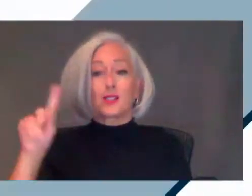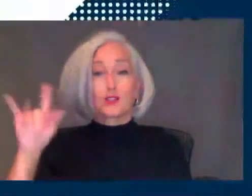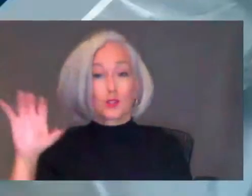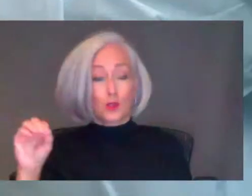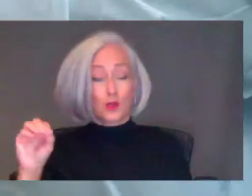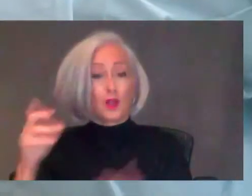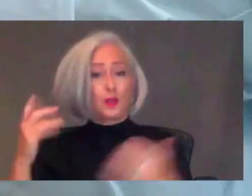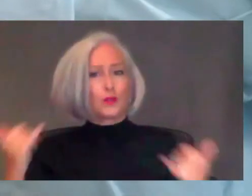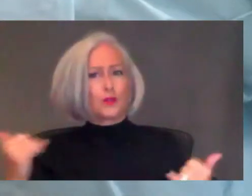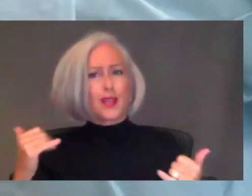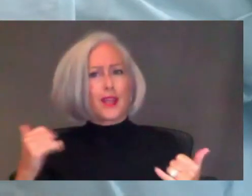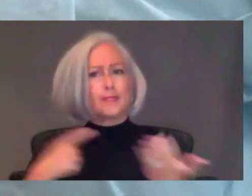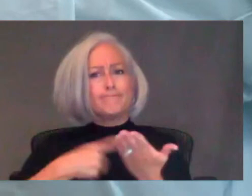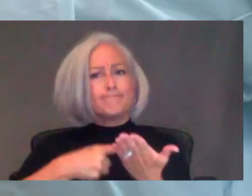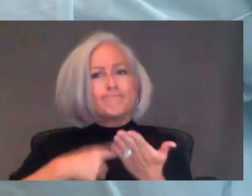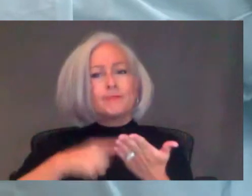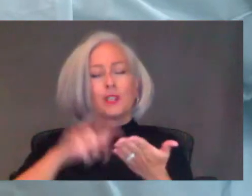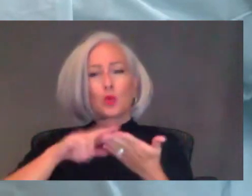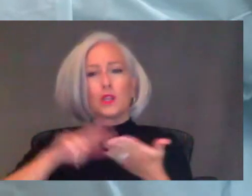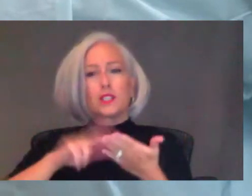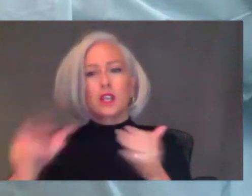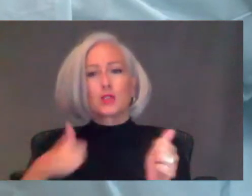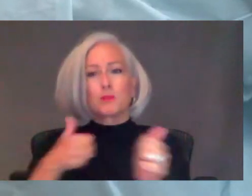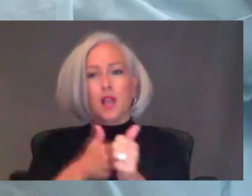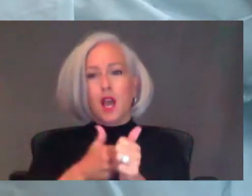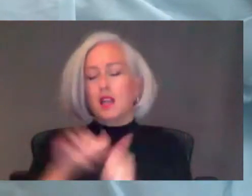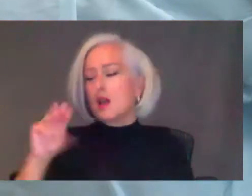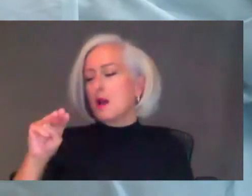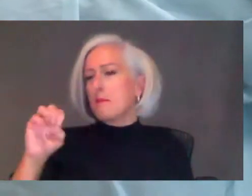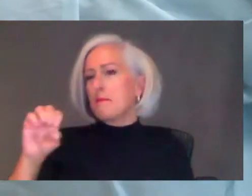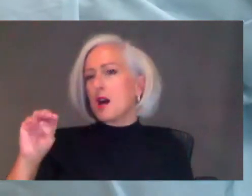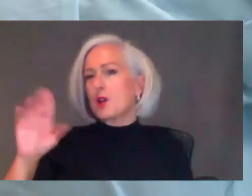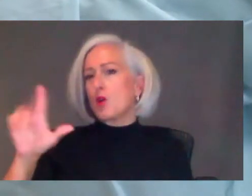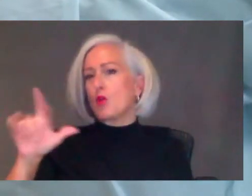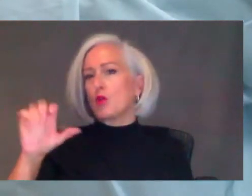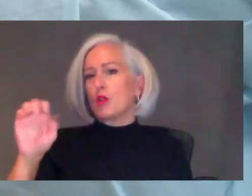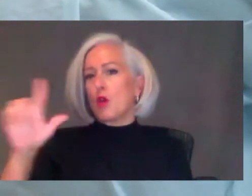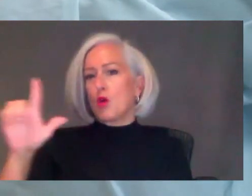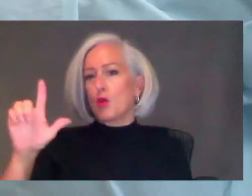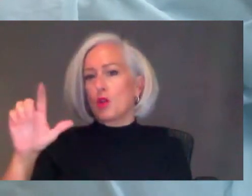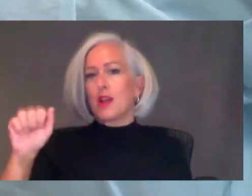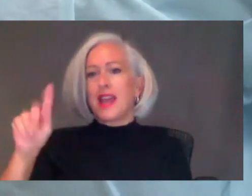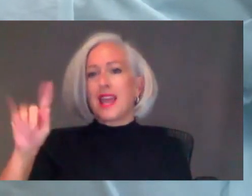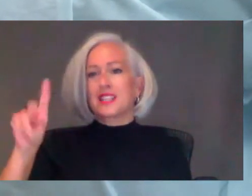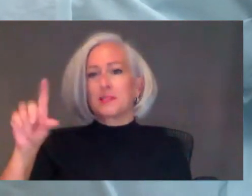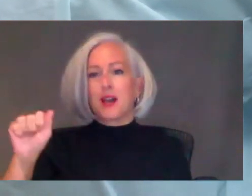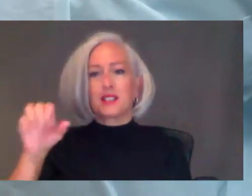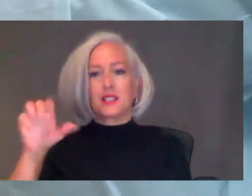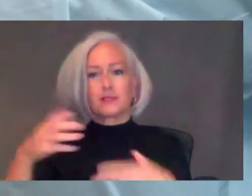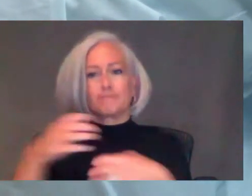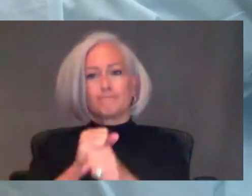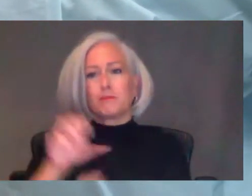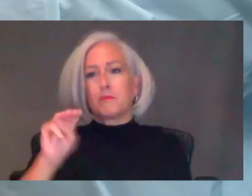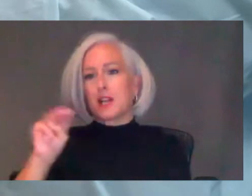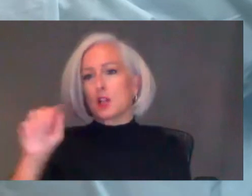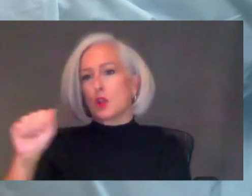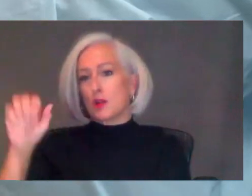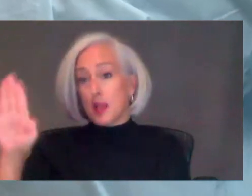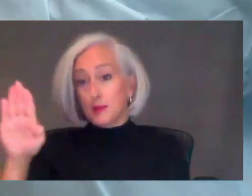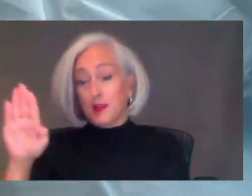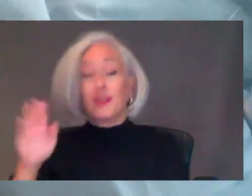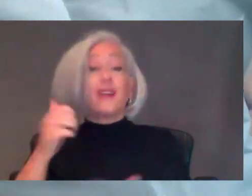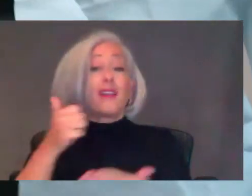steady, as we've seen that large decreasing trend of cases around the metro area. Our cases of